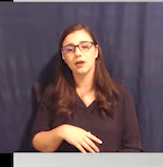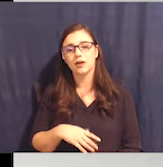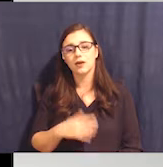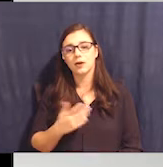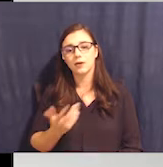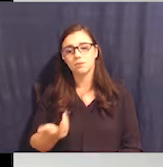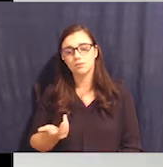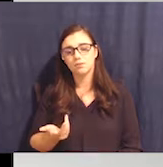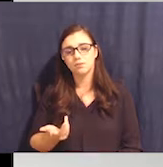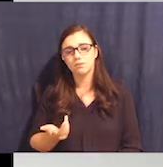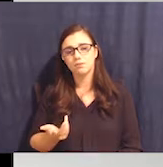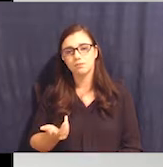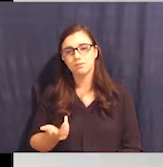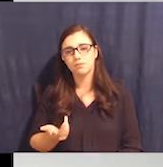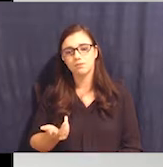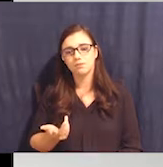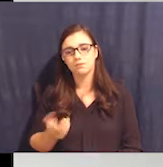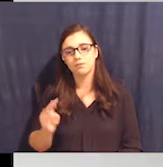then